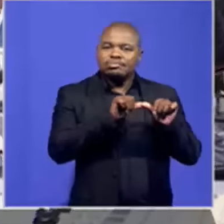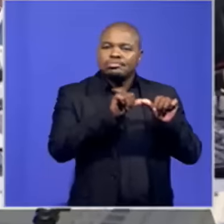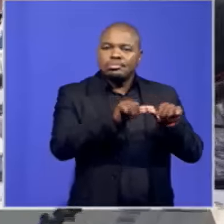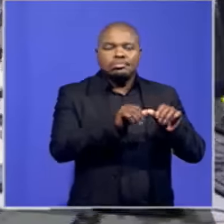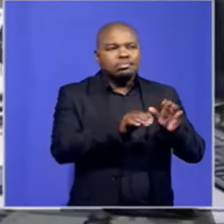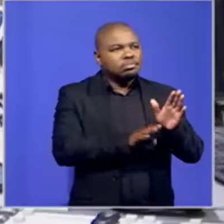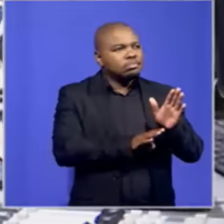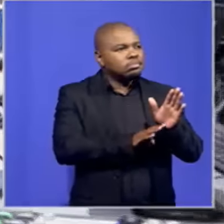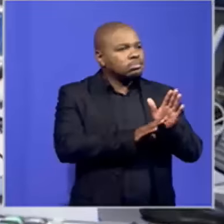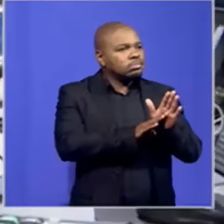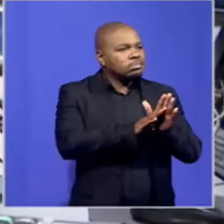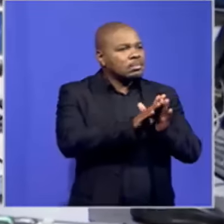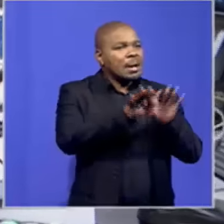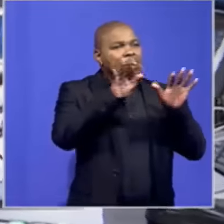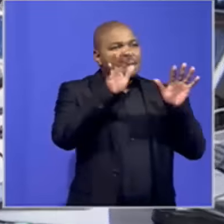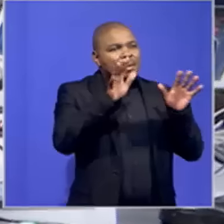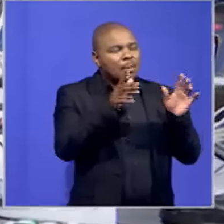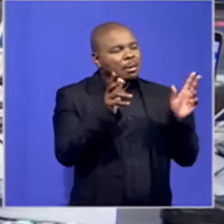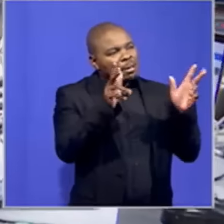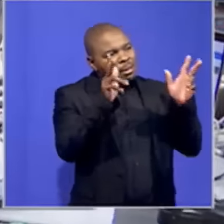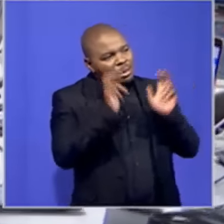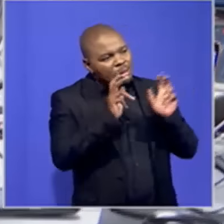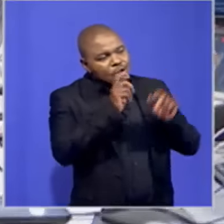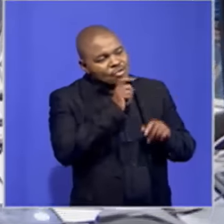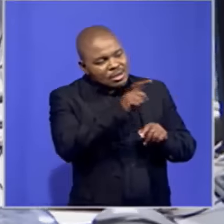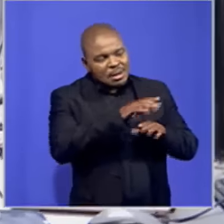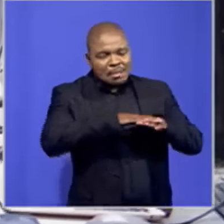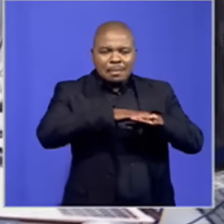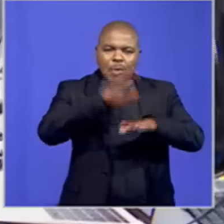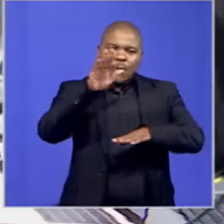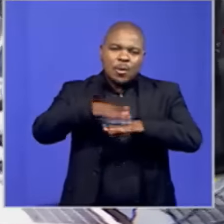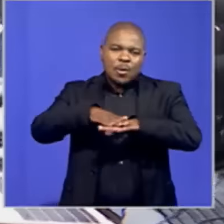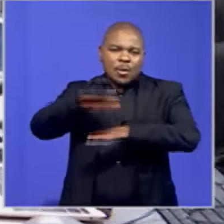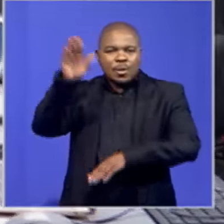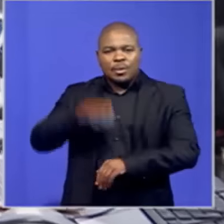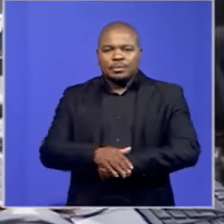ya yona e tswelela go oketsega.